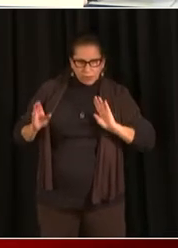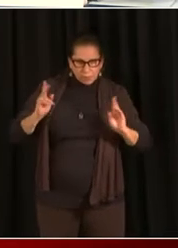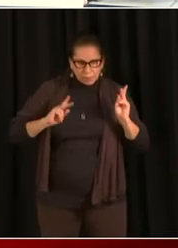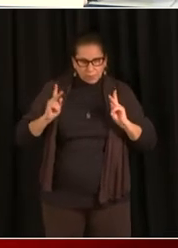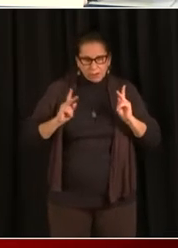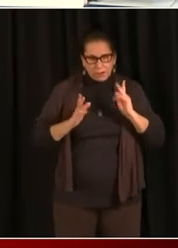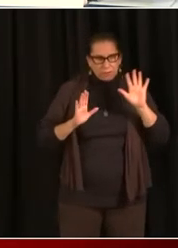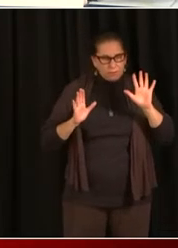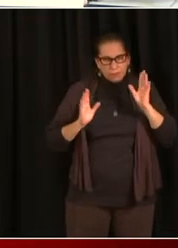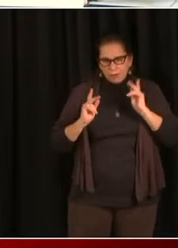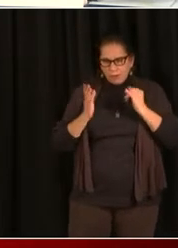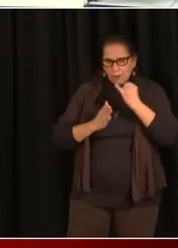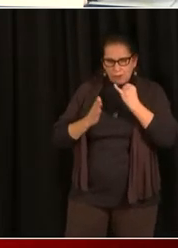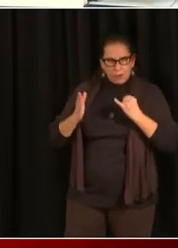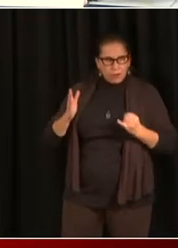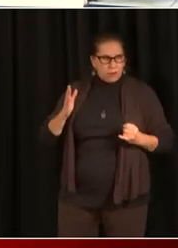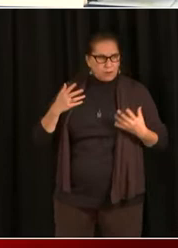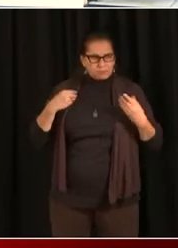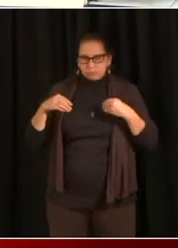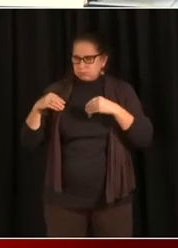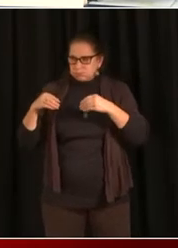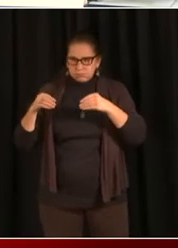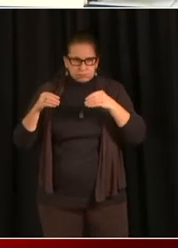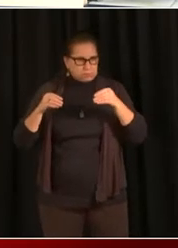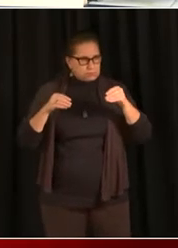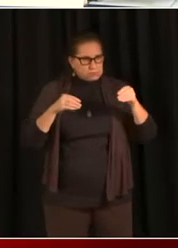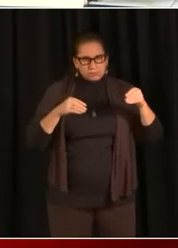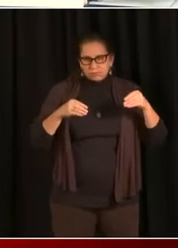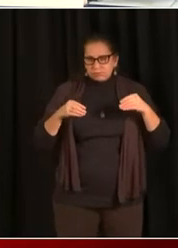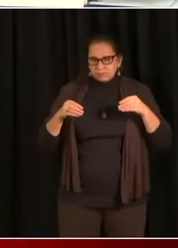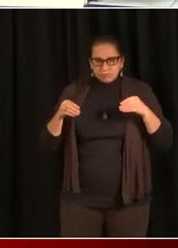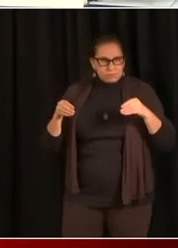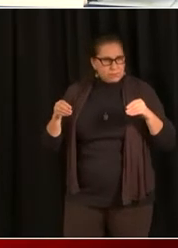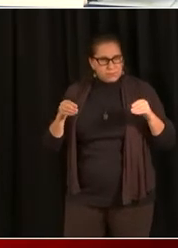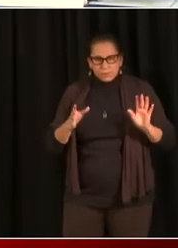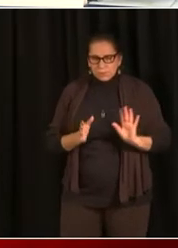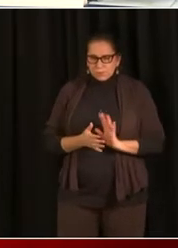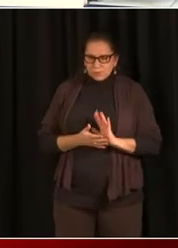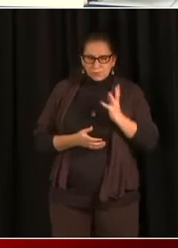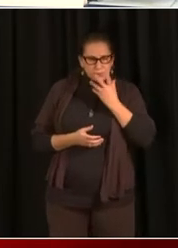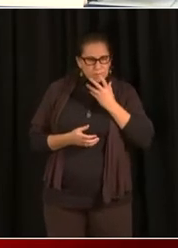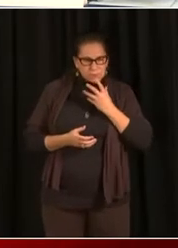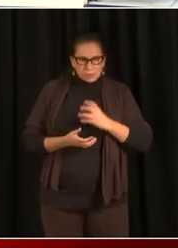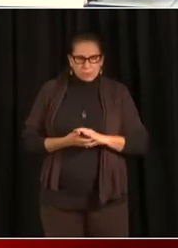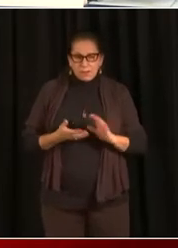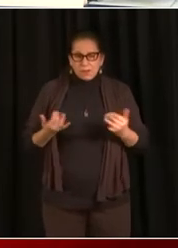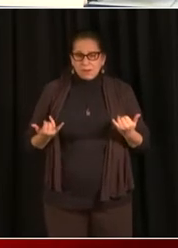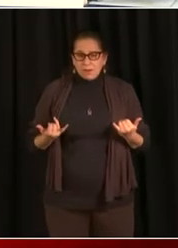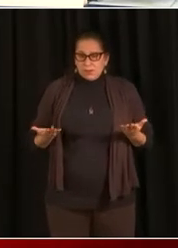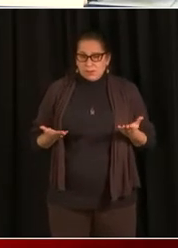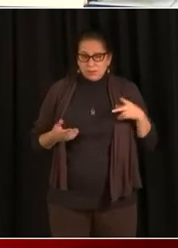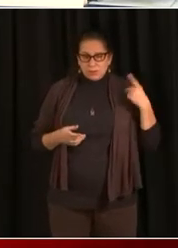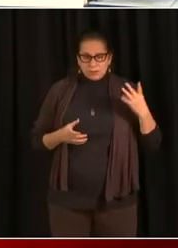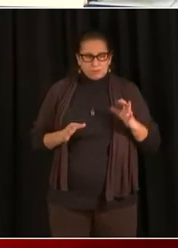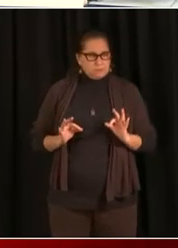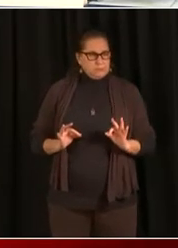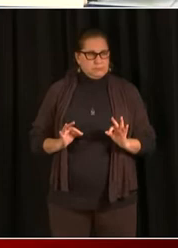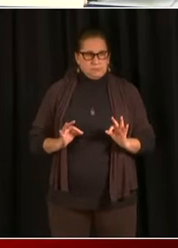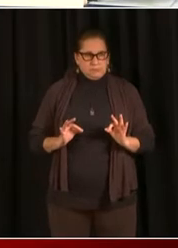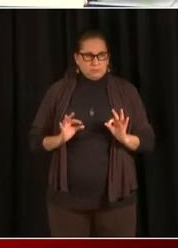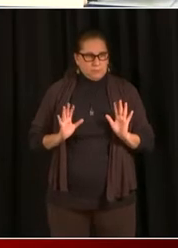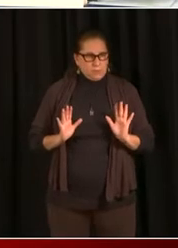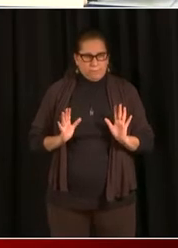creative economy as much as we can. And one of the things that's just speaking about DC, which thank you so much for having me